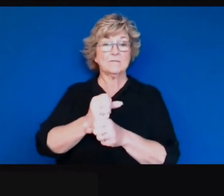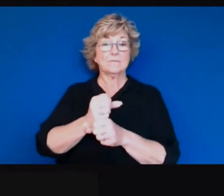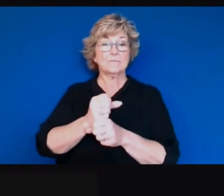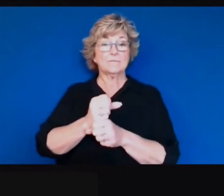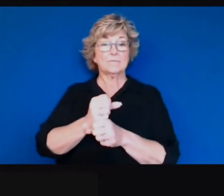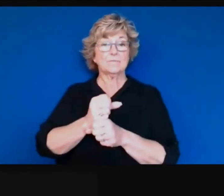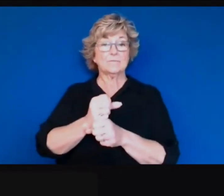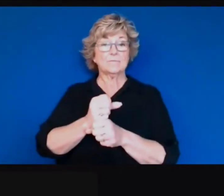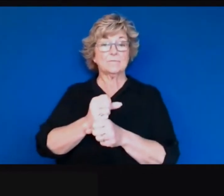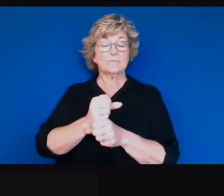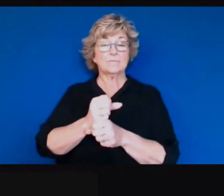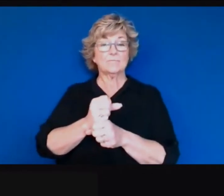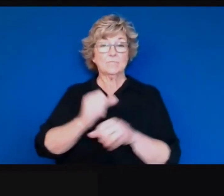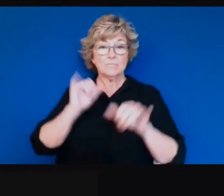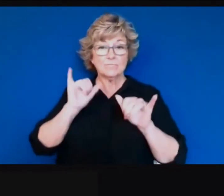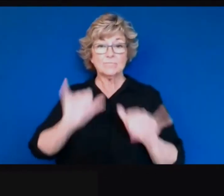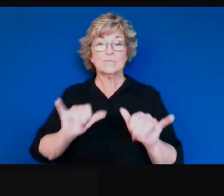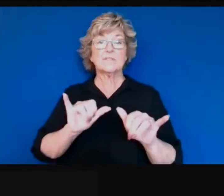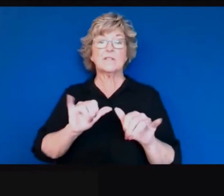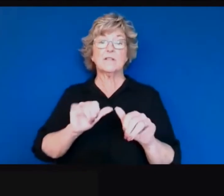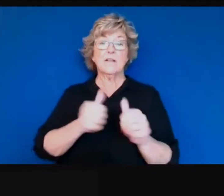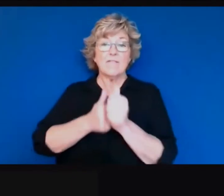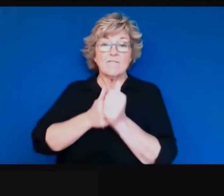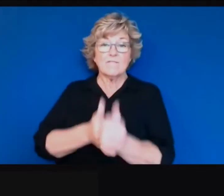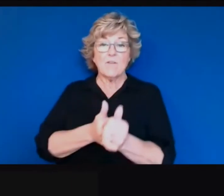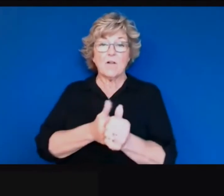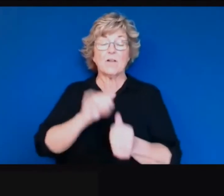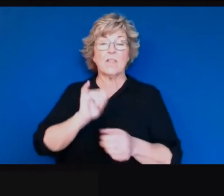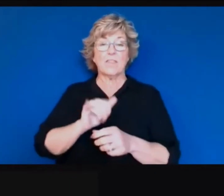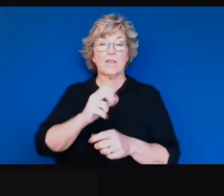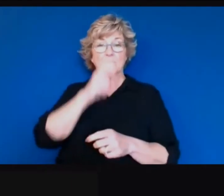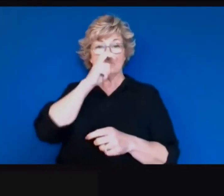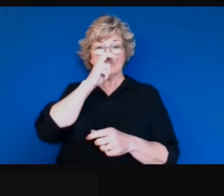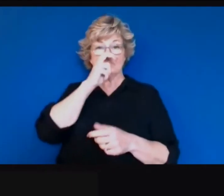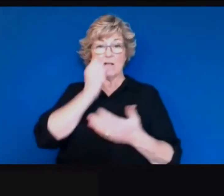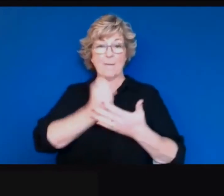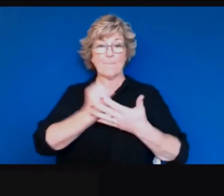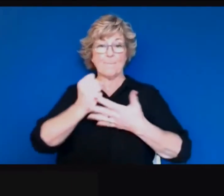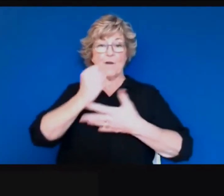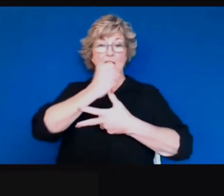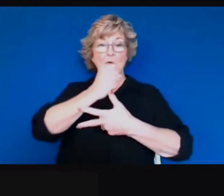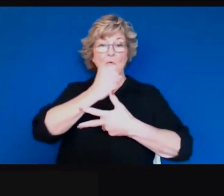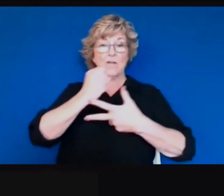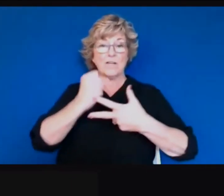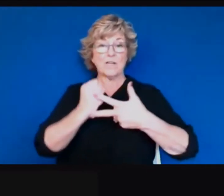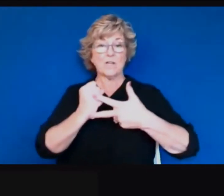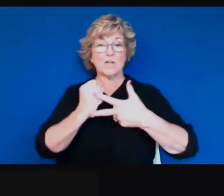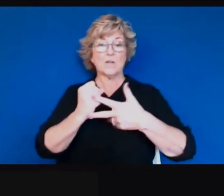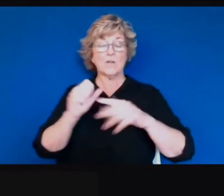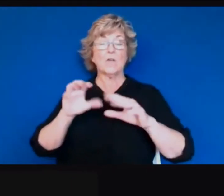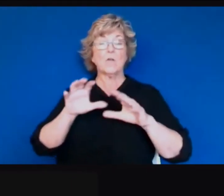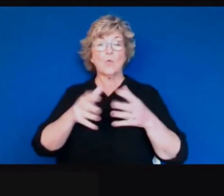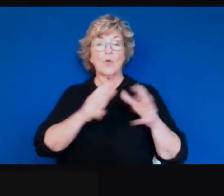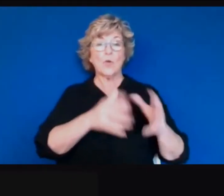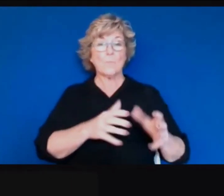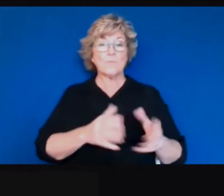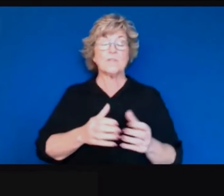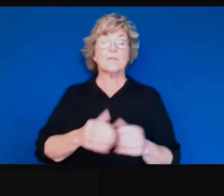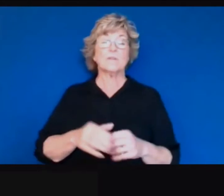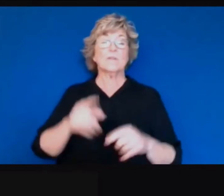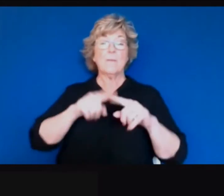those priority groups and that tiering system. It's all there to make sure that based on risk